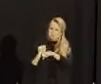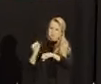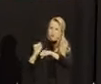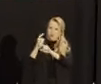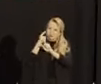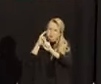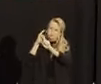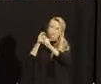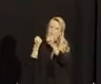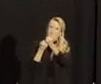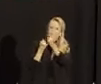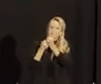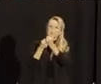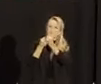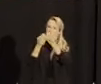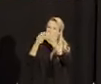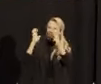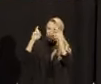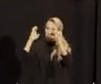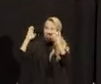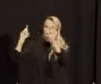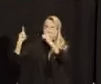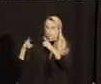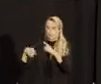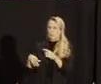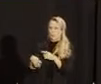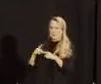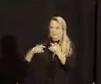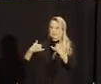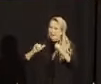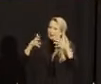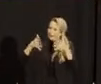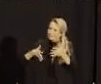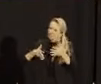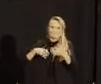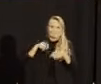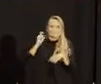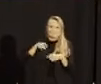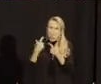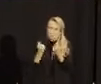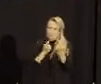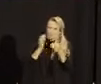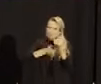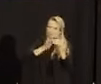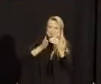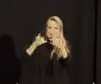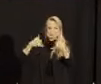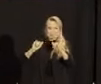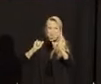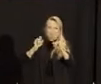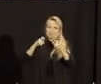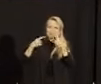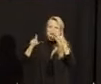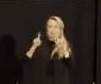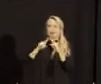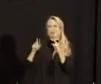we owe her a lot, and we will continue to honor her.